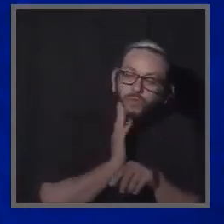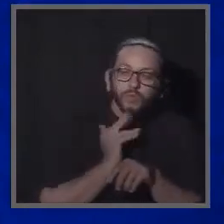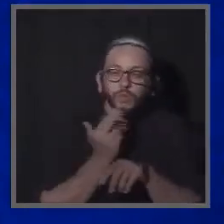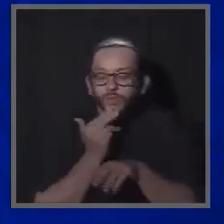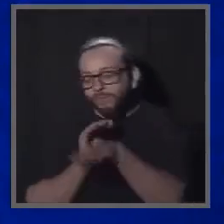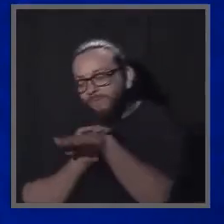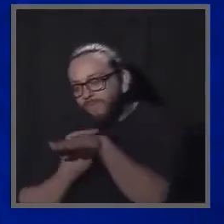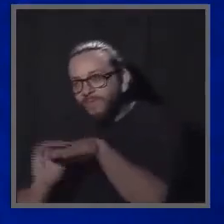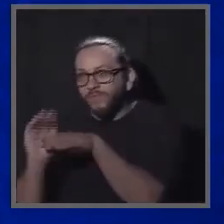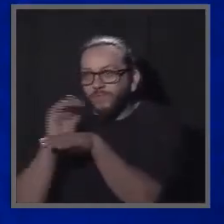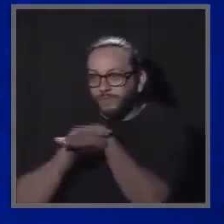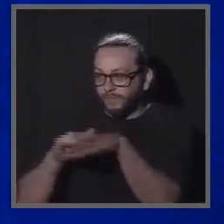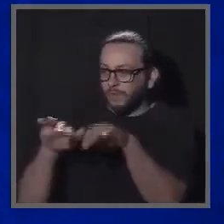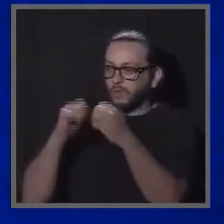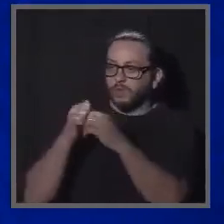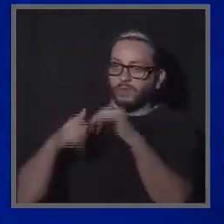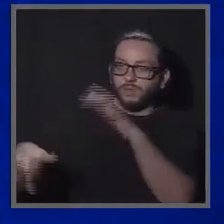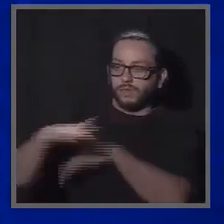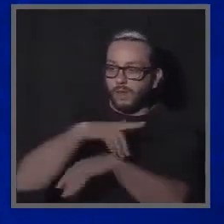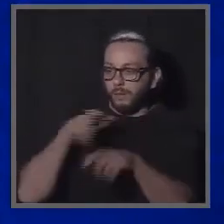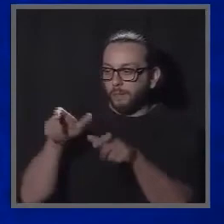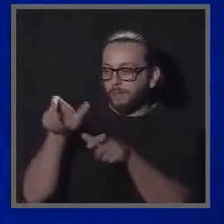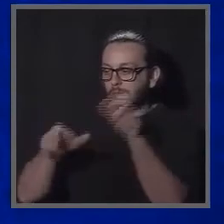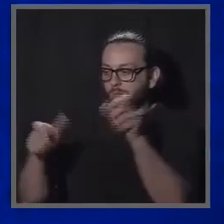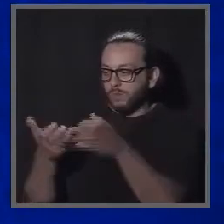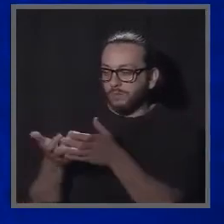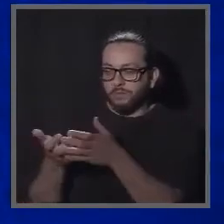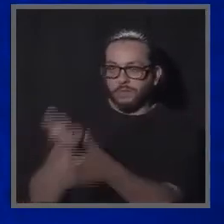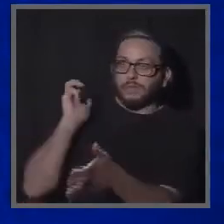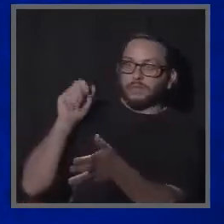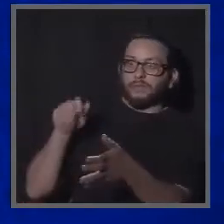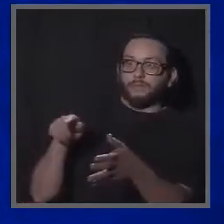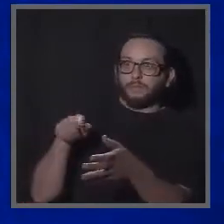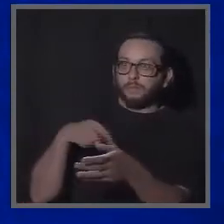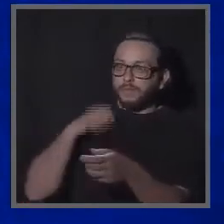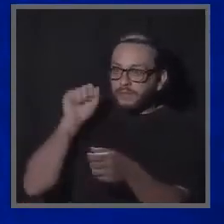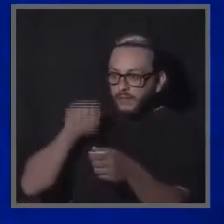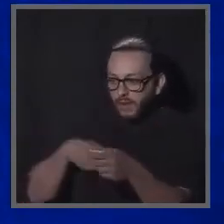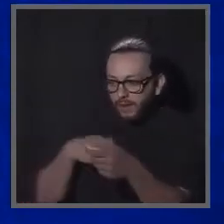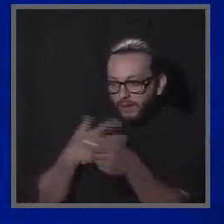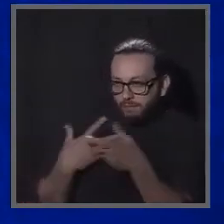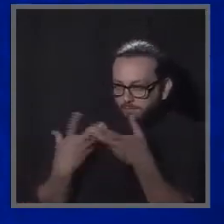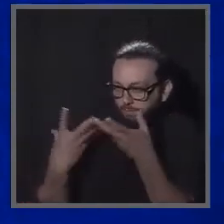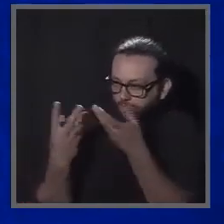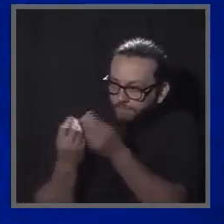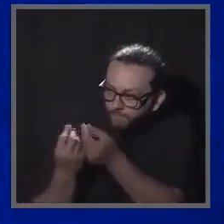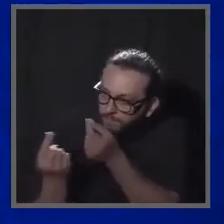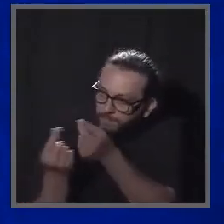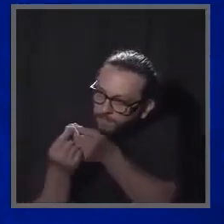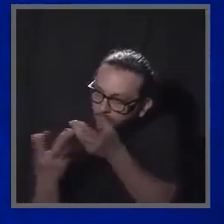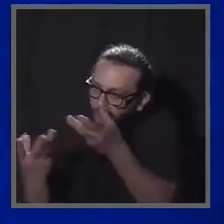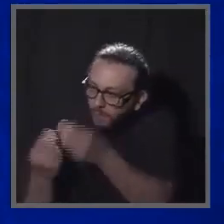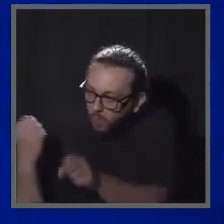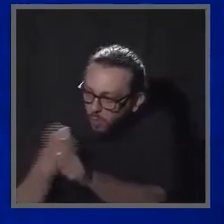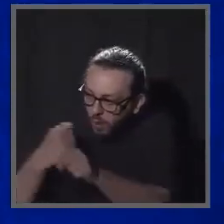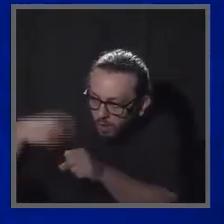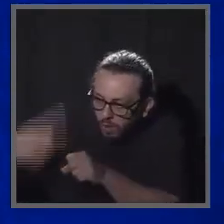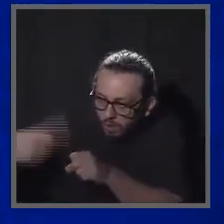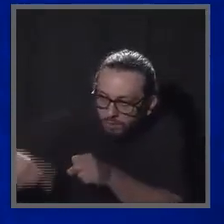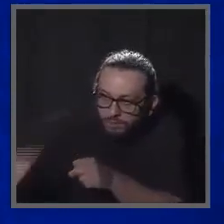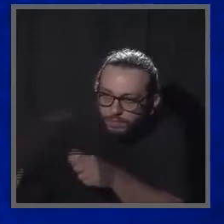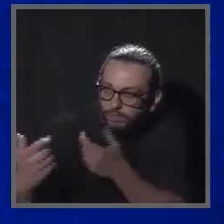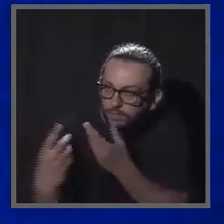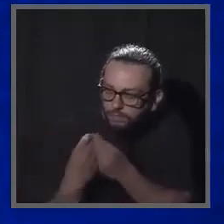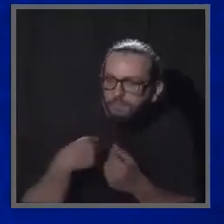impact, to be more near to the ones that you are working with, and really ask the